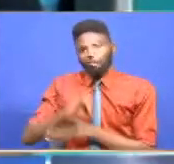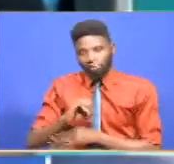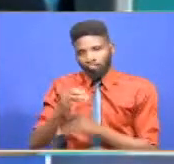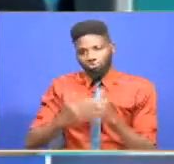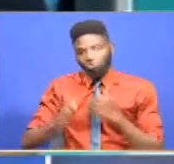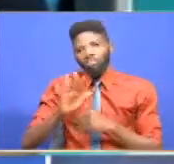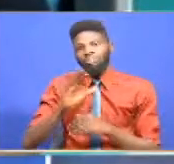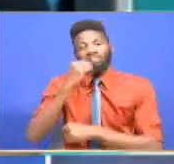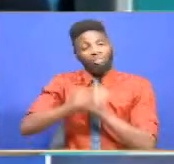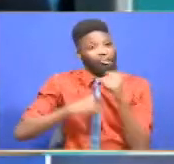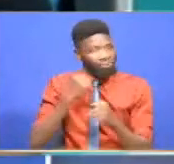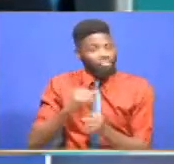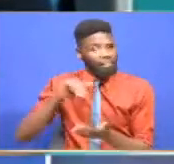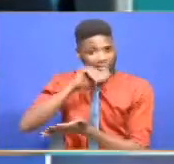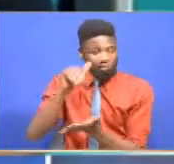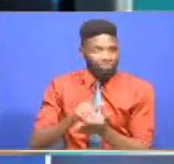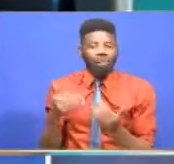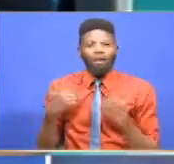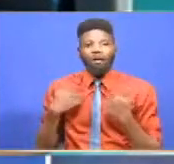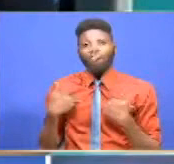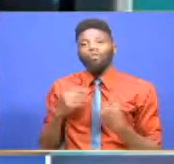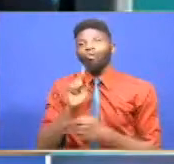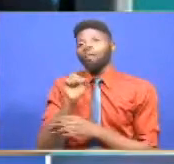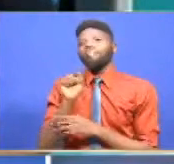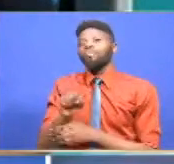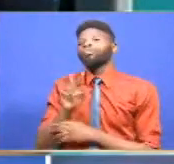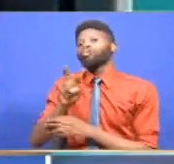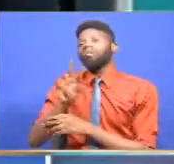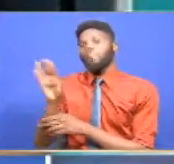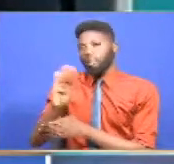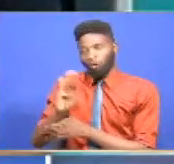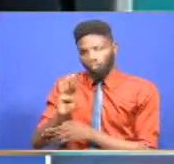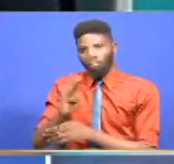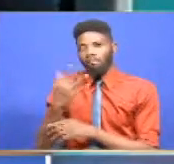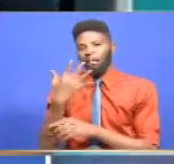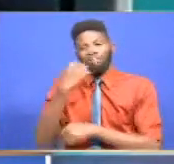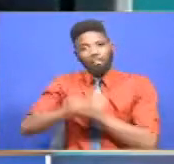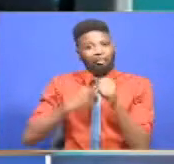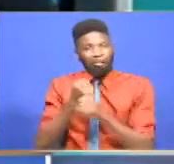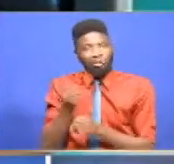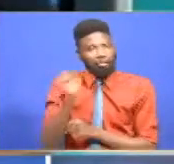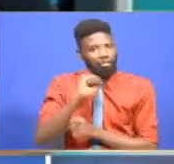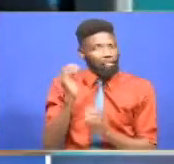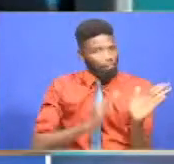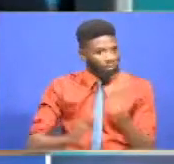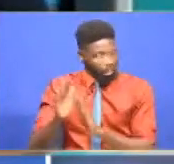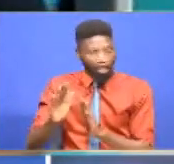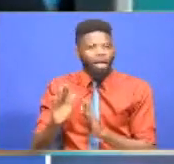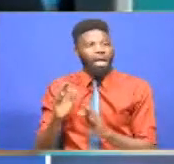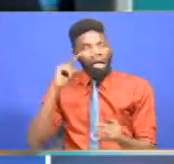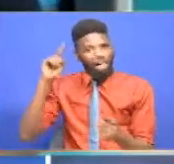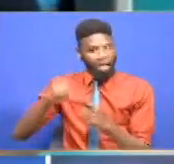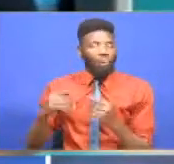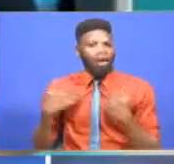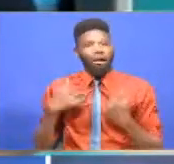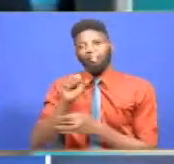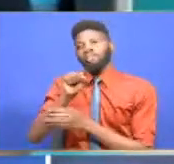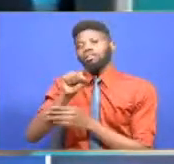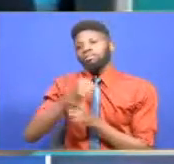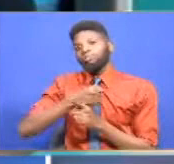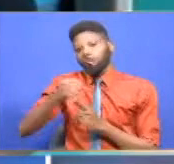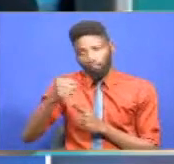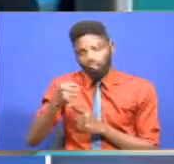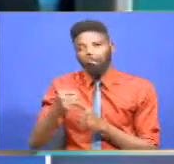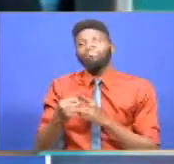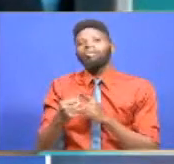The center has earmarked 1.2 billion shillings in its five-year strategic plan that will see increased semen production and